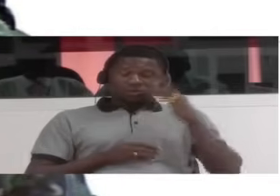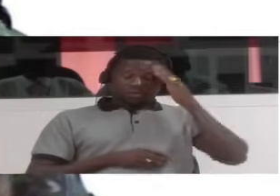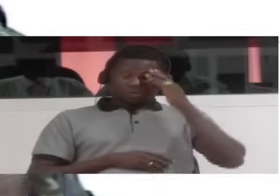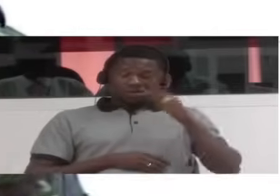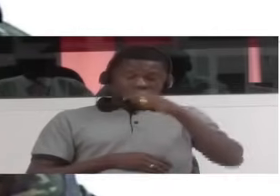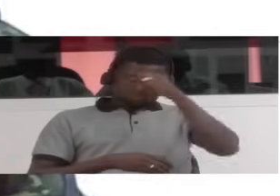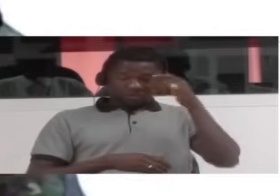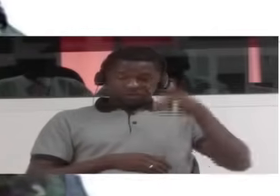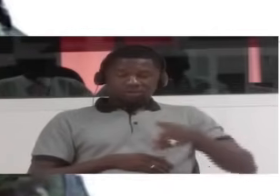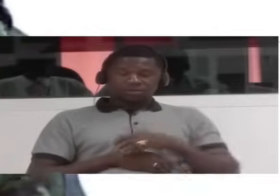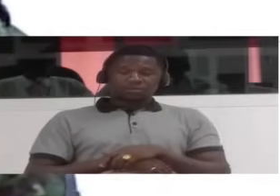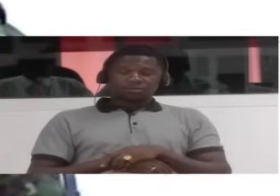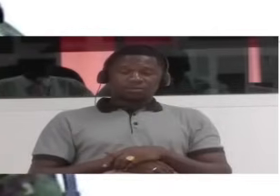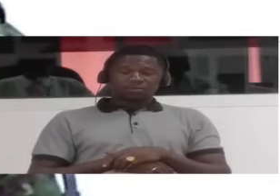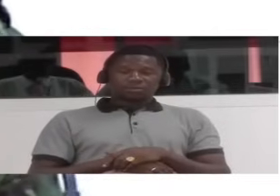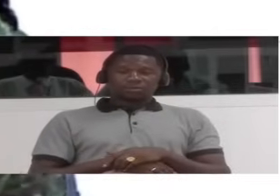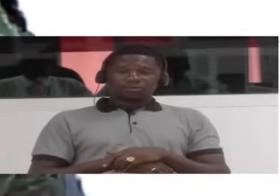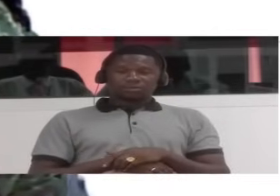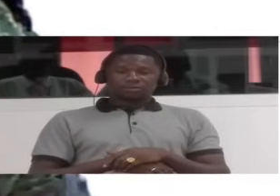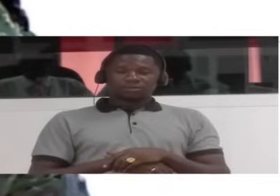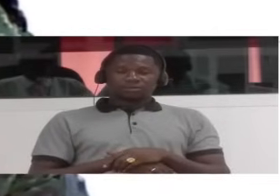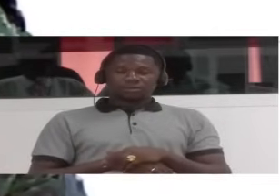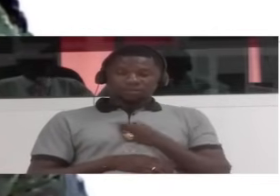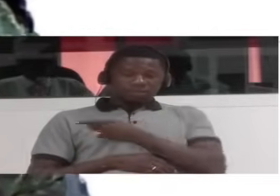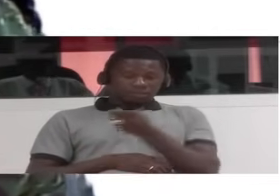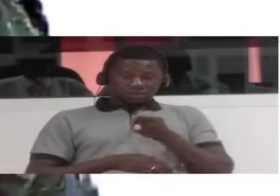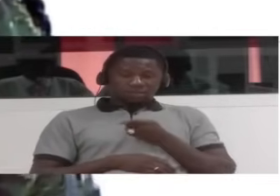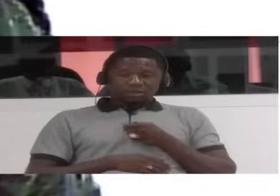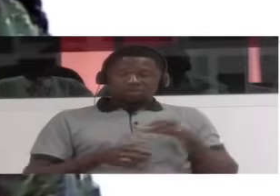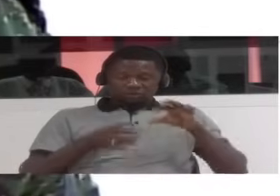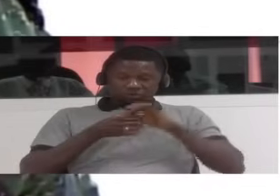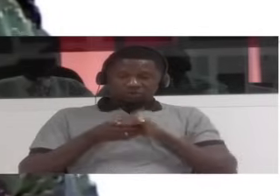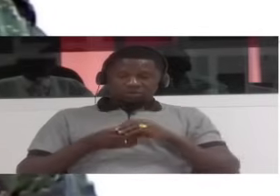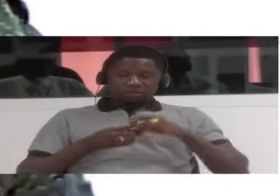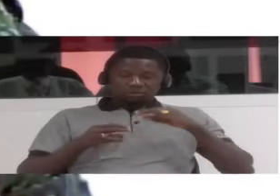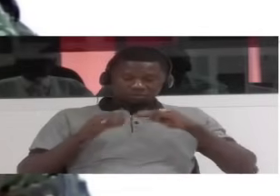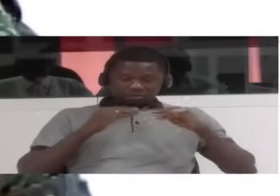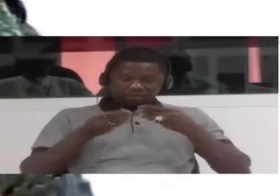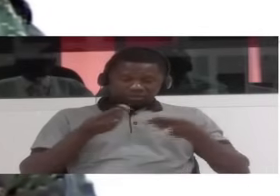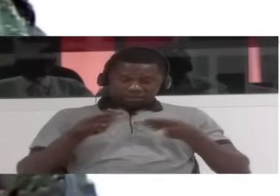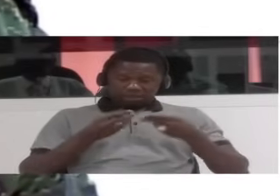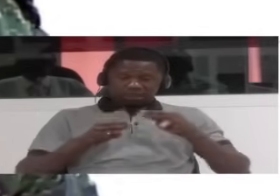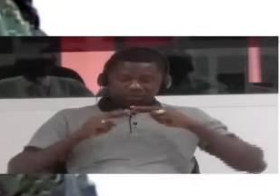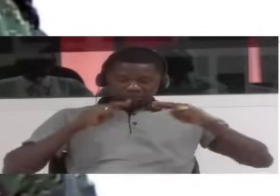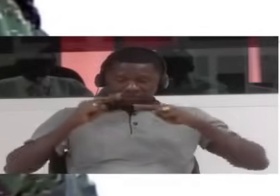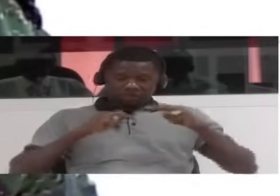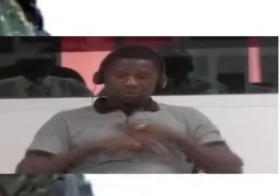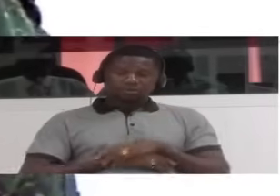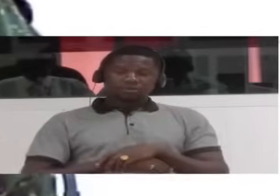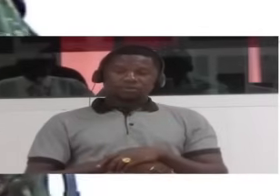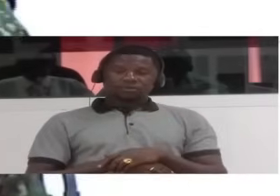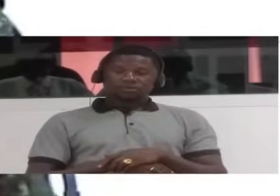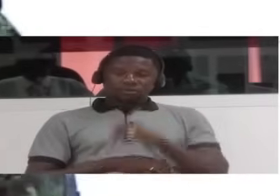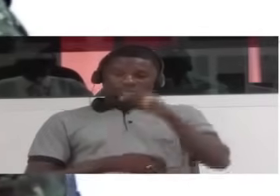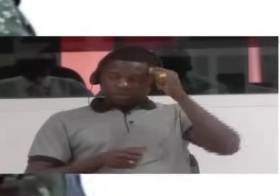They joined a business restaurant. Do you recall the name of the restaurant? No, I have